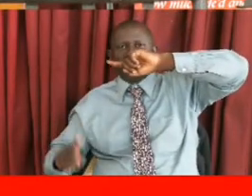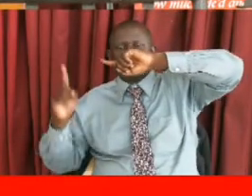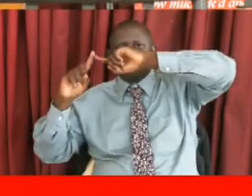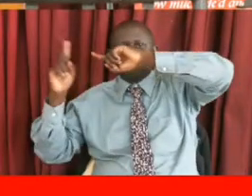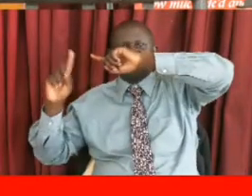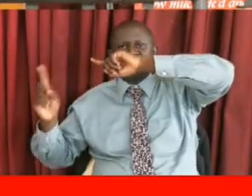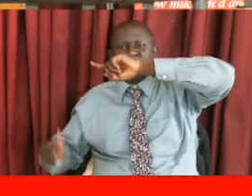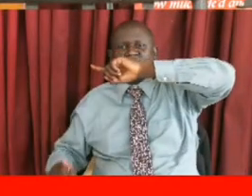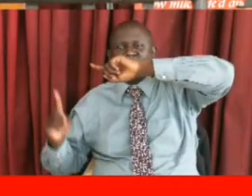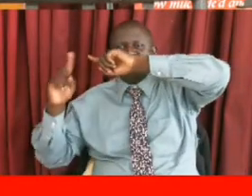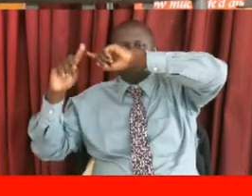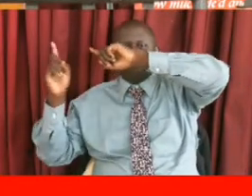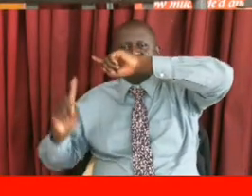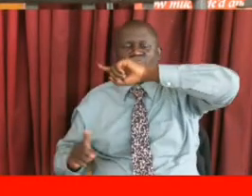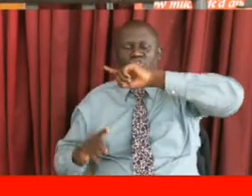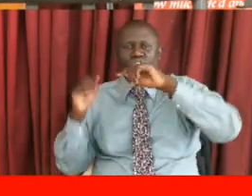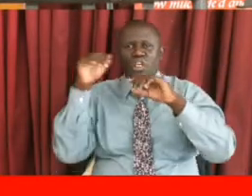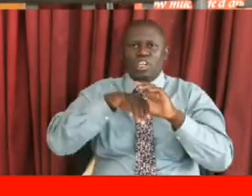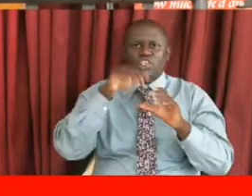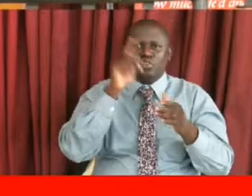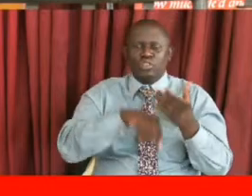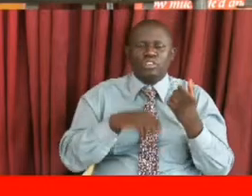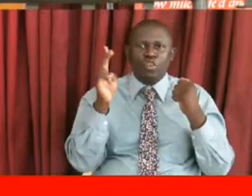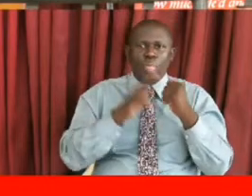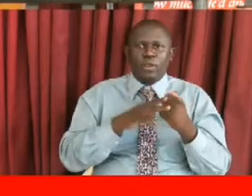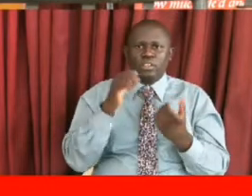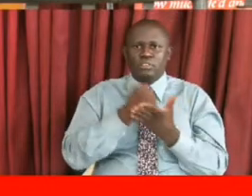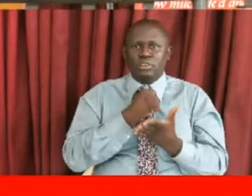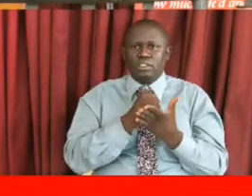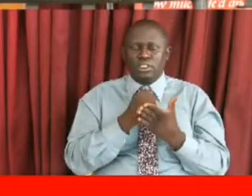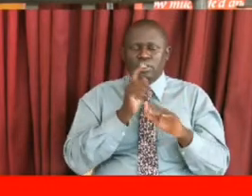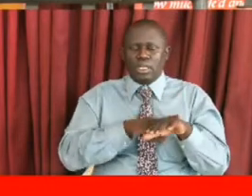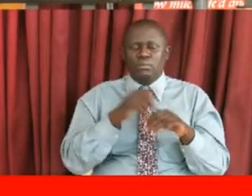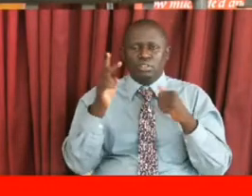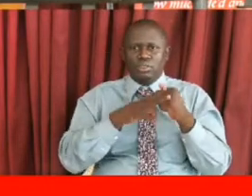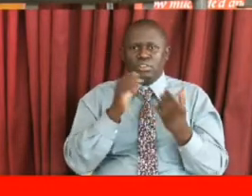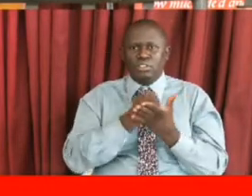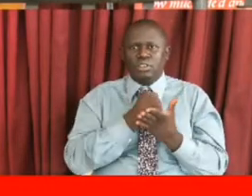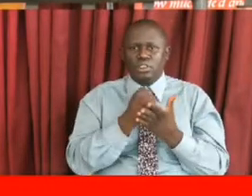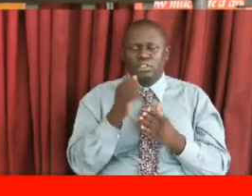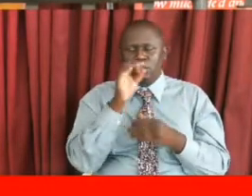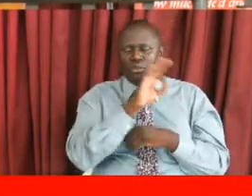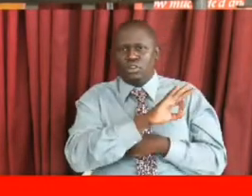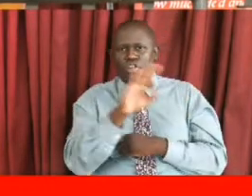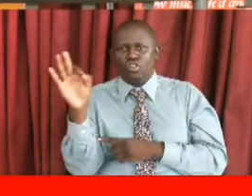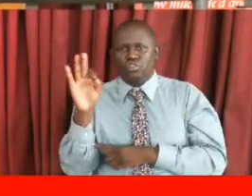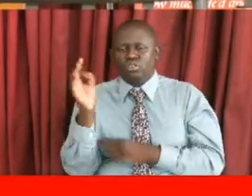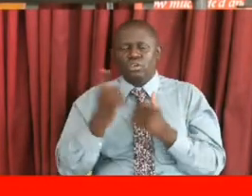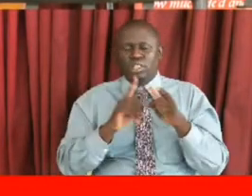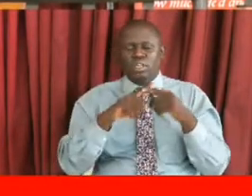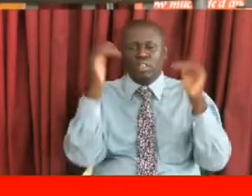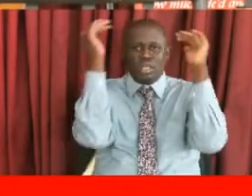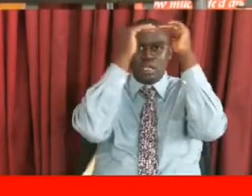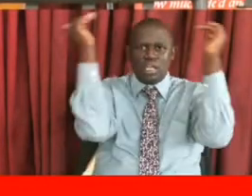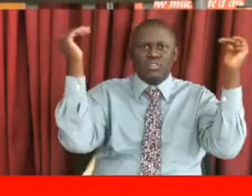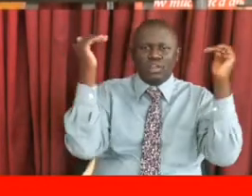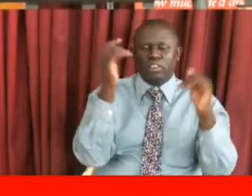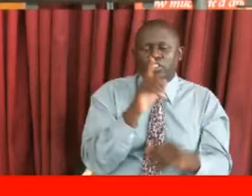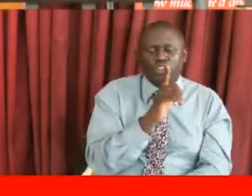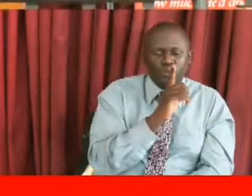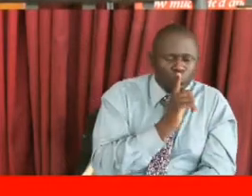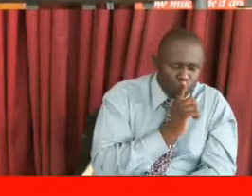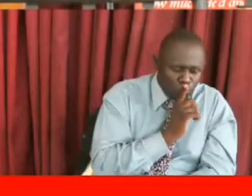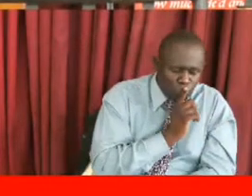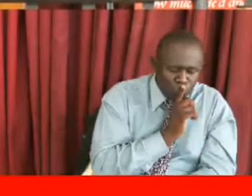seal so when the seventh seal goes off Heaven is silent CU God has